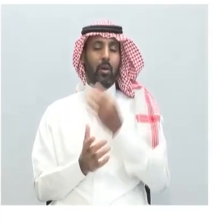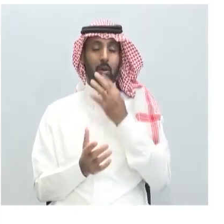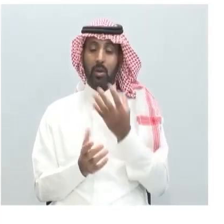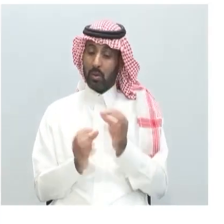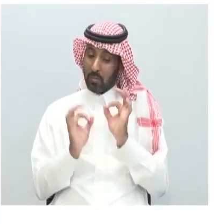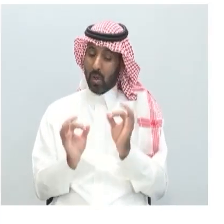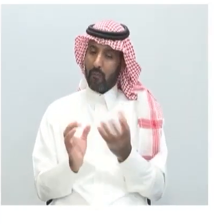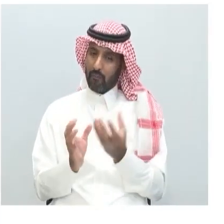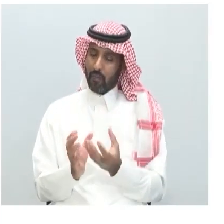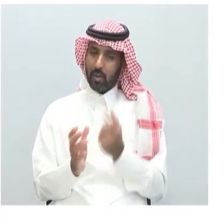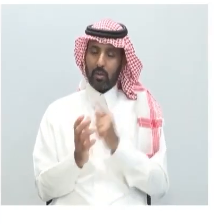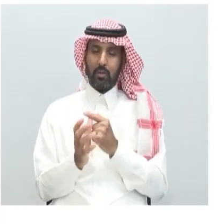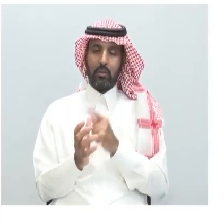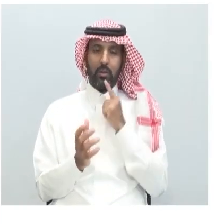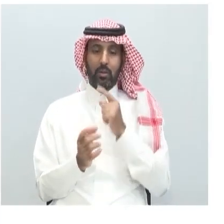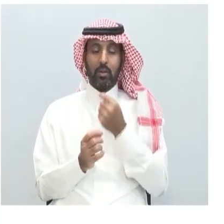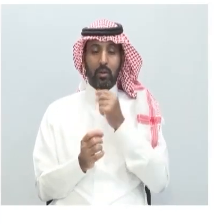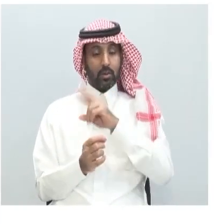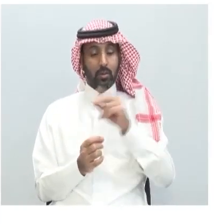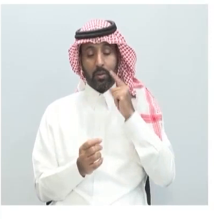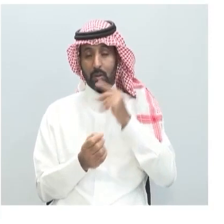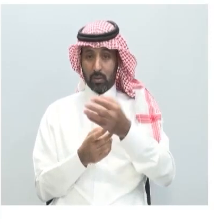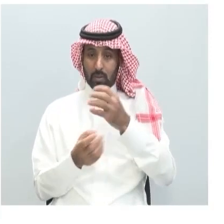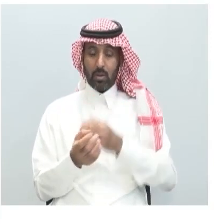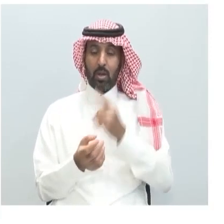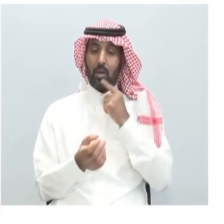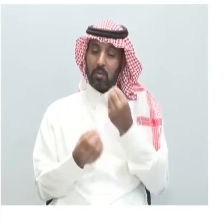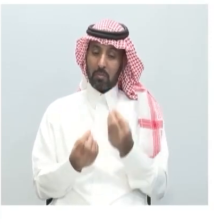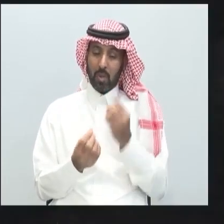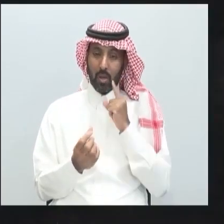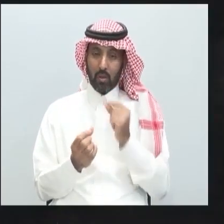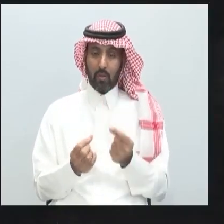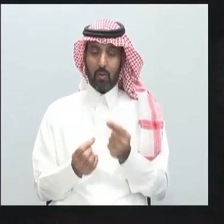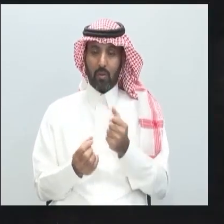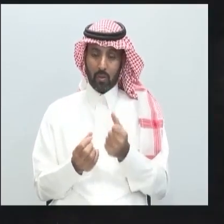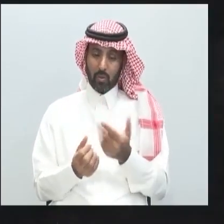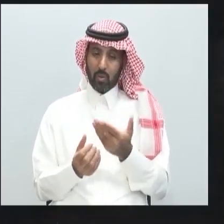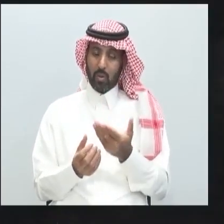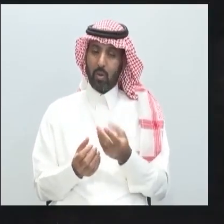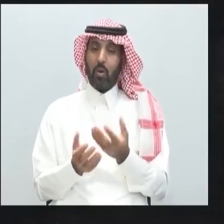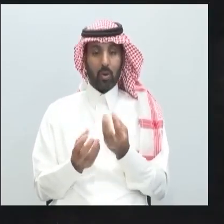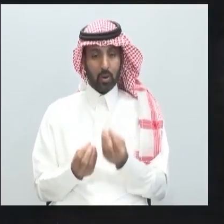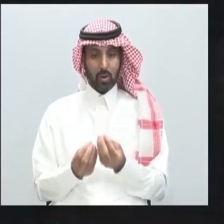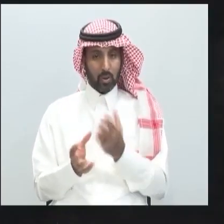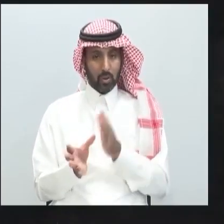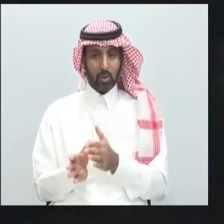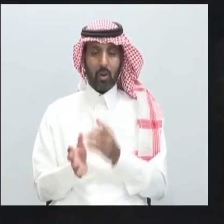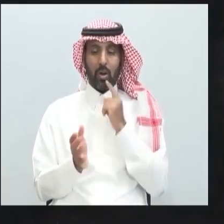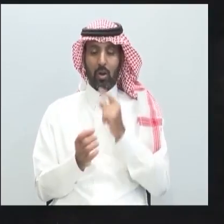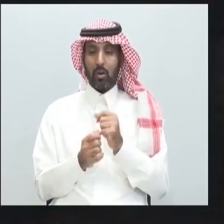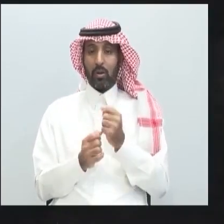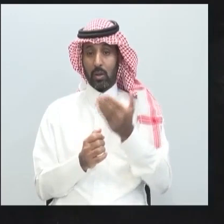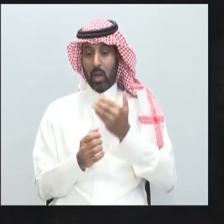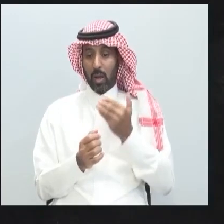be placed after adjectives and adverbs. Enough will be placed after the adjectives and the adverbs. So